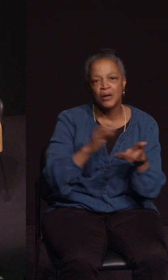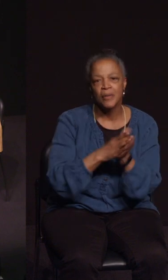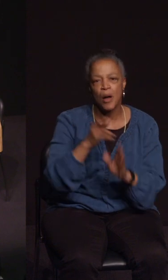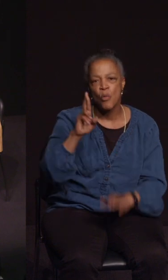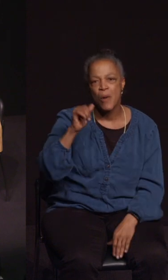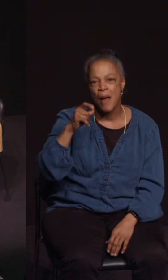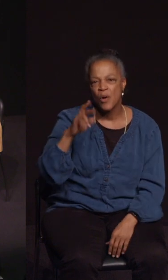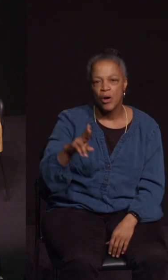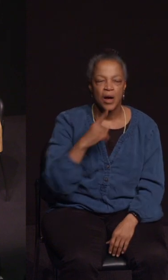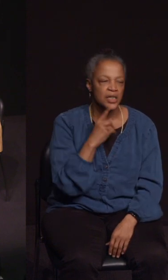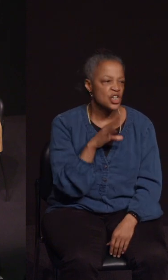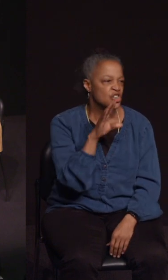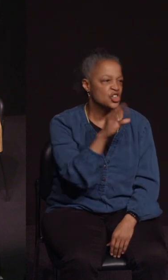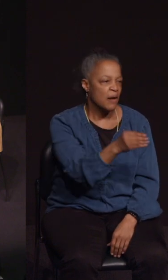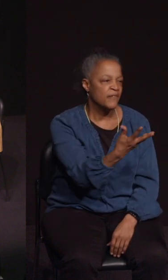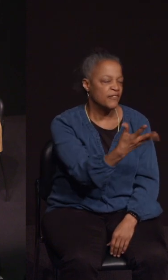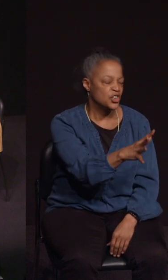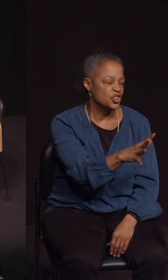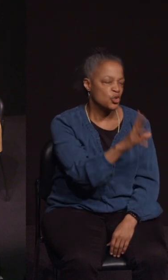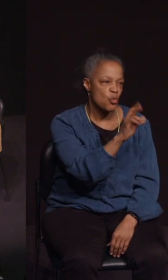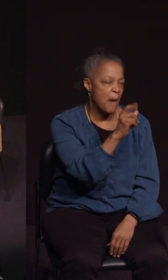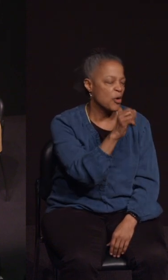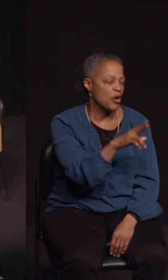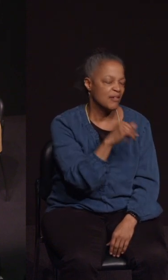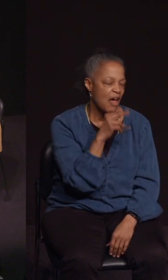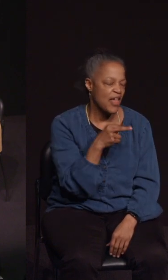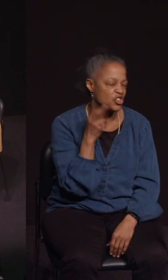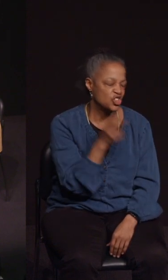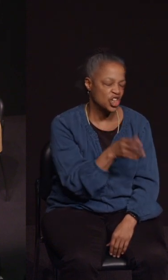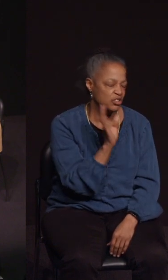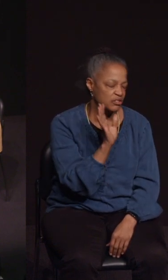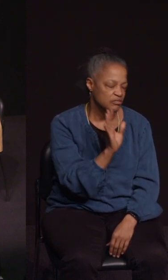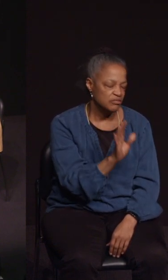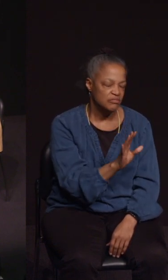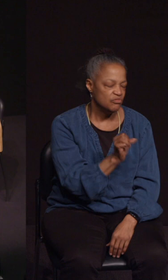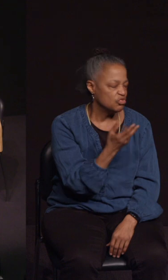told him, shut that down. You ain't being none of that shit.